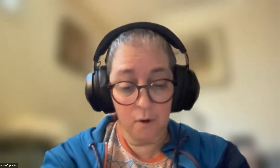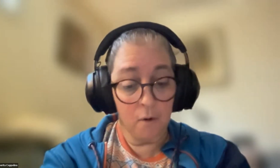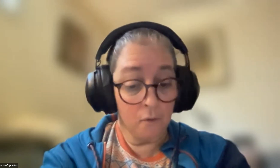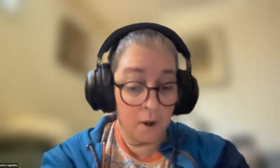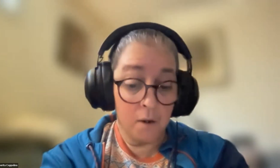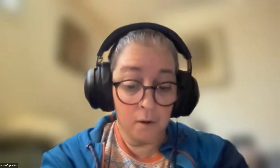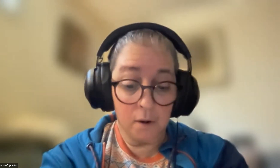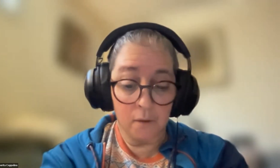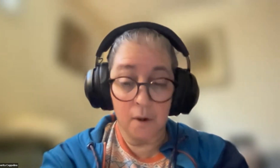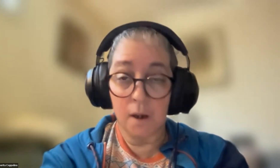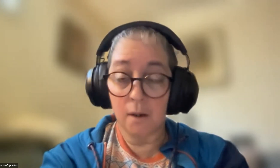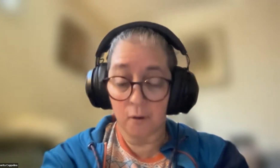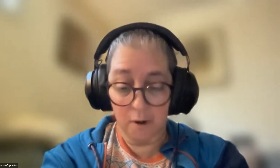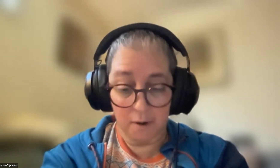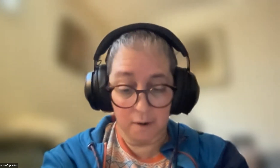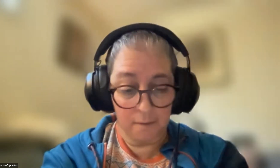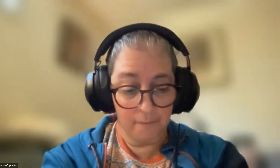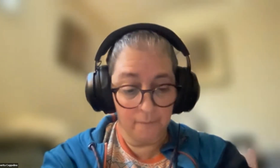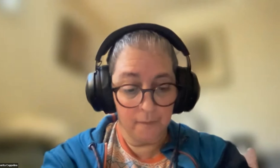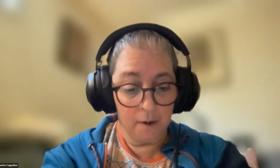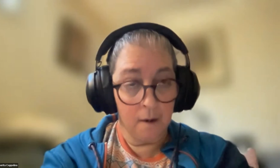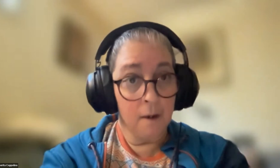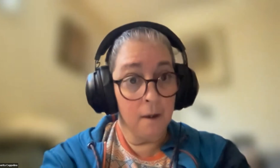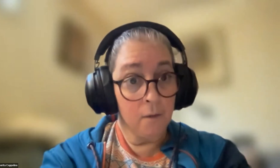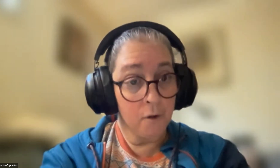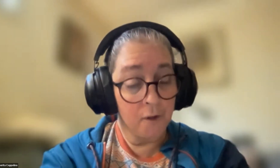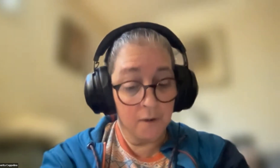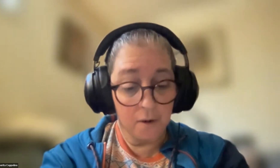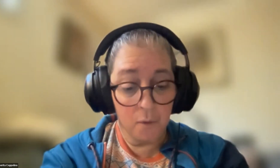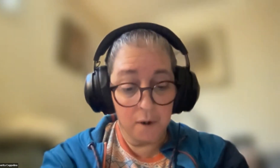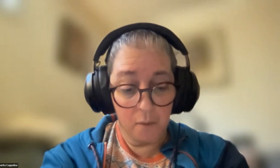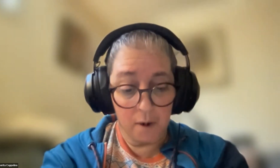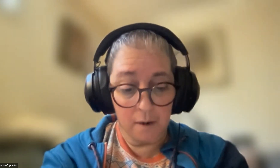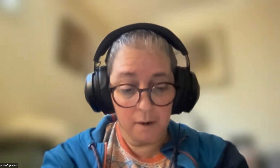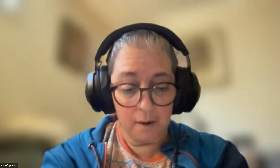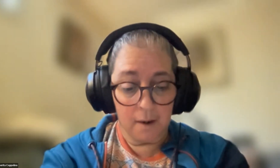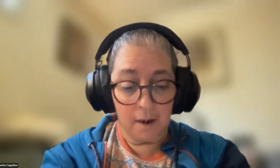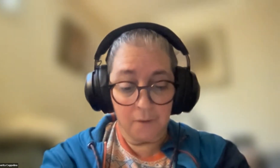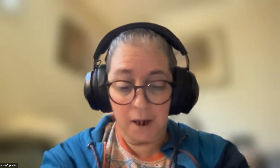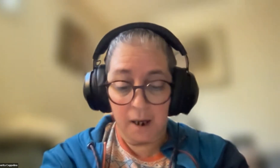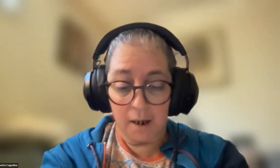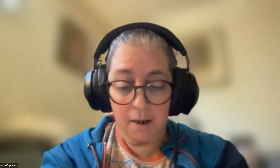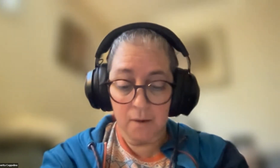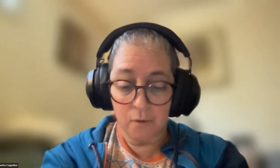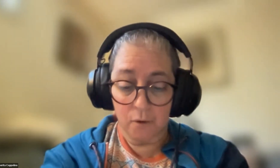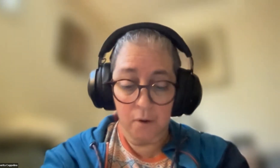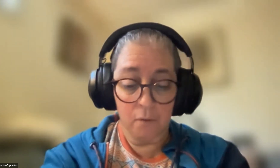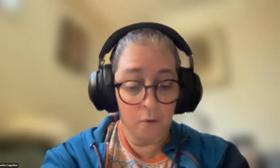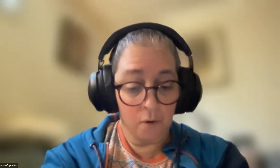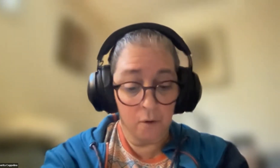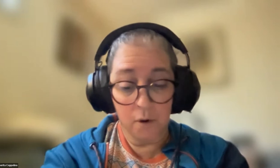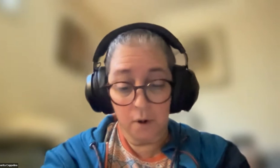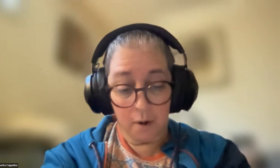challenges, chronic illness, and disability. In 2021, after highlighting to